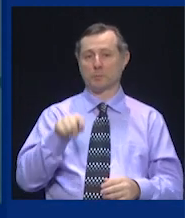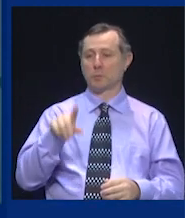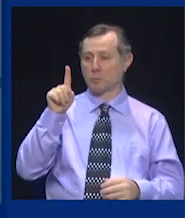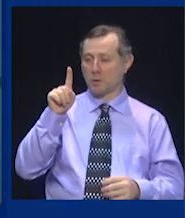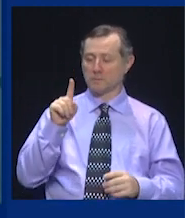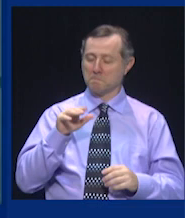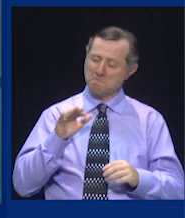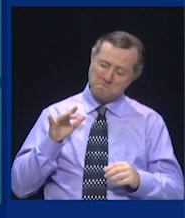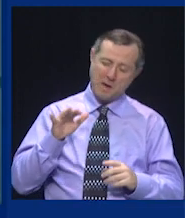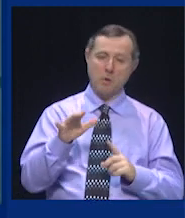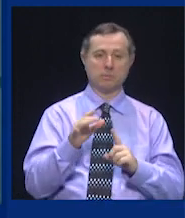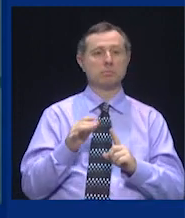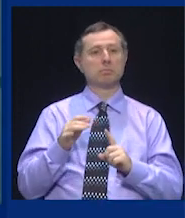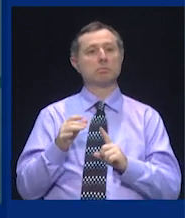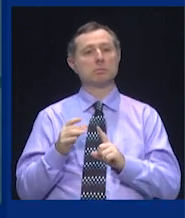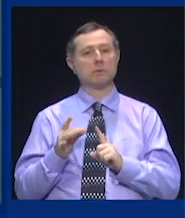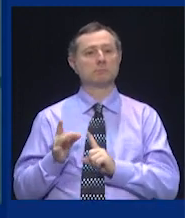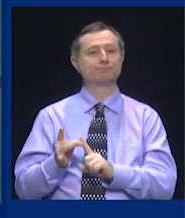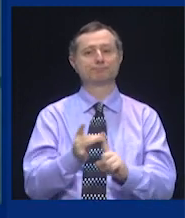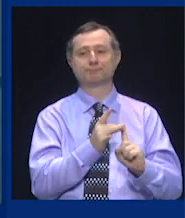see that if it spreads